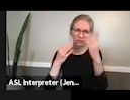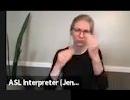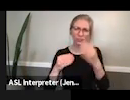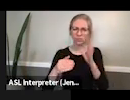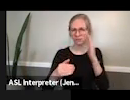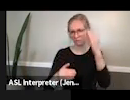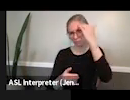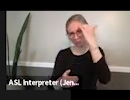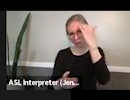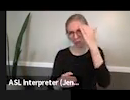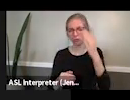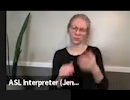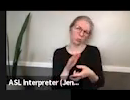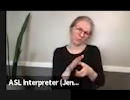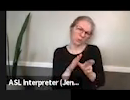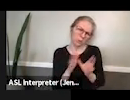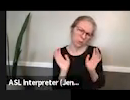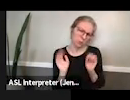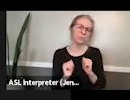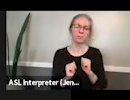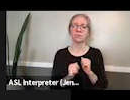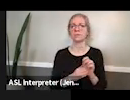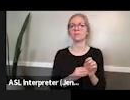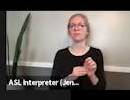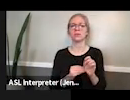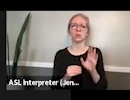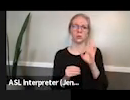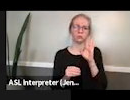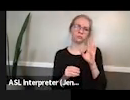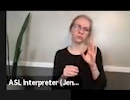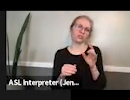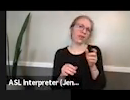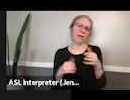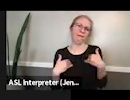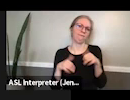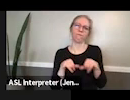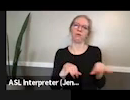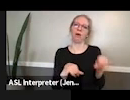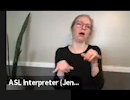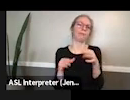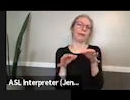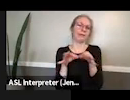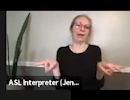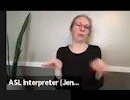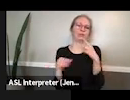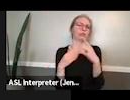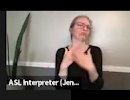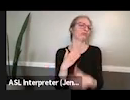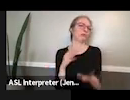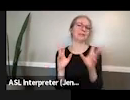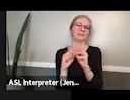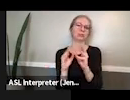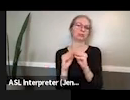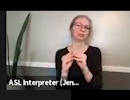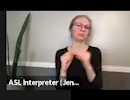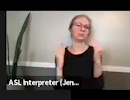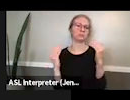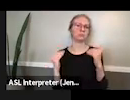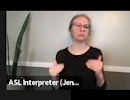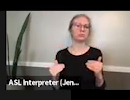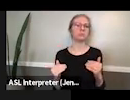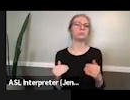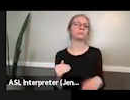do it as a review so we have a common language as we go forward with the rest of the session. A big focus